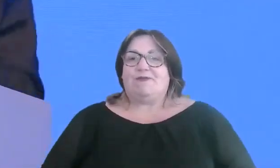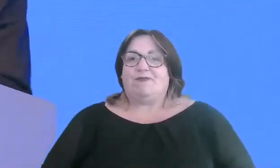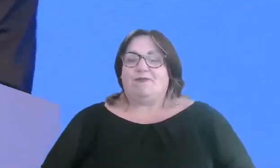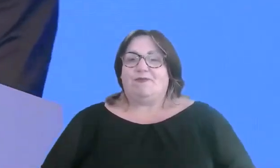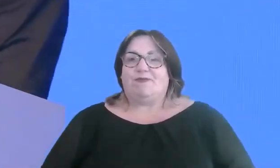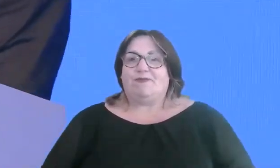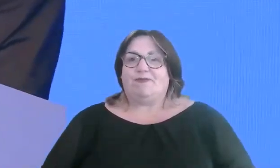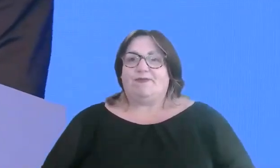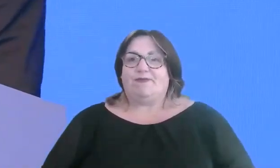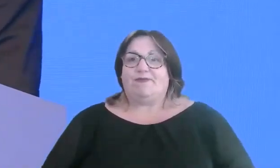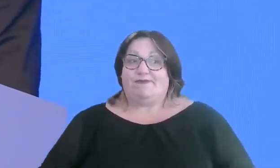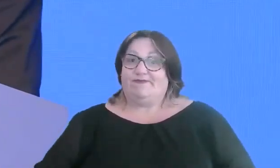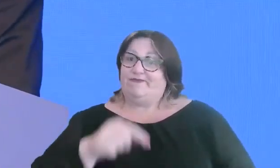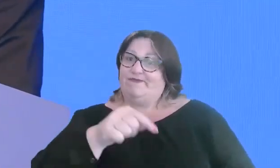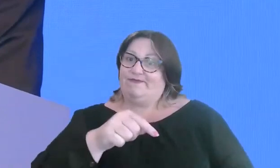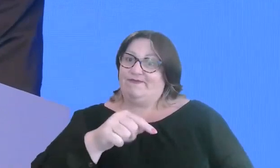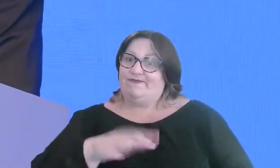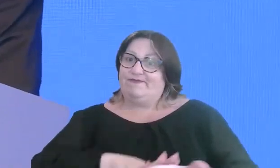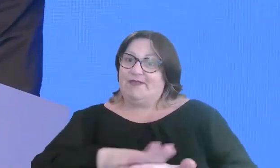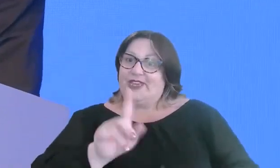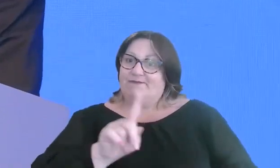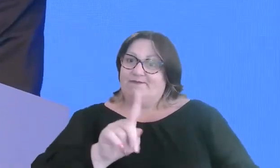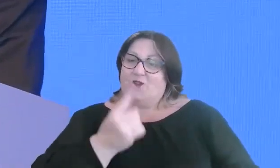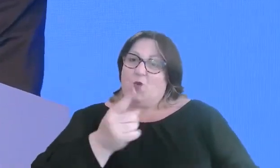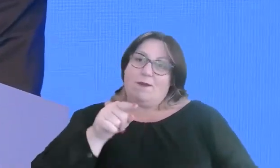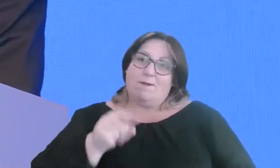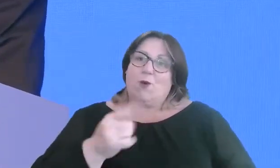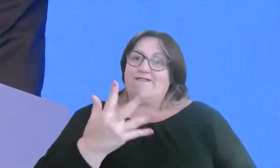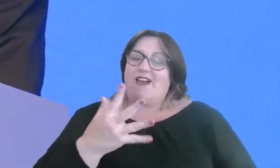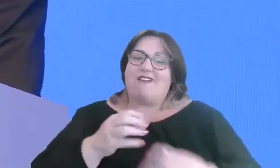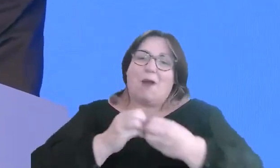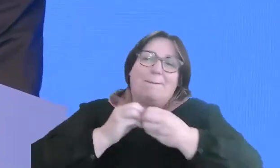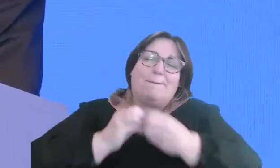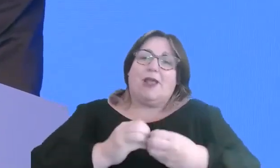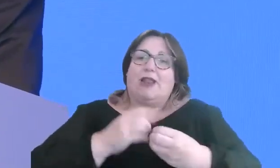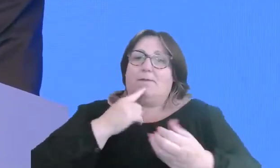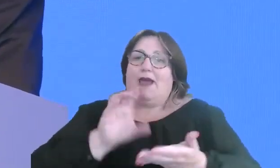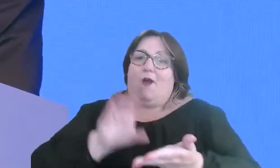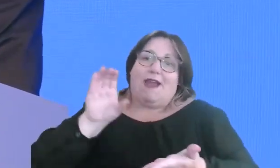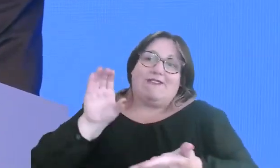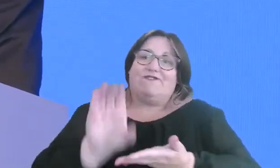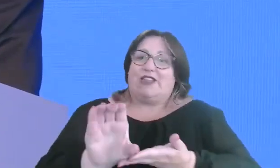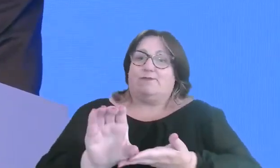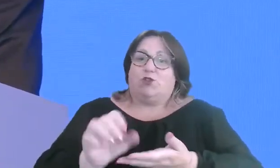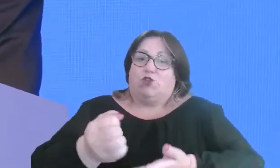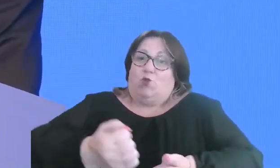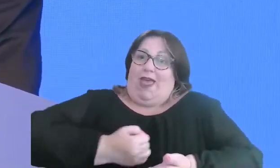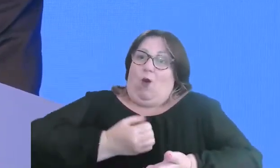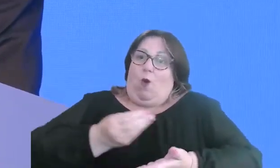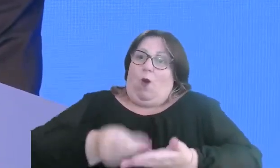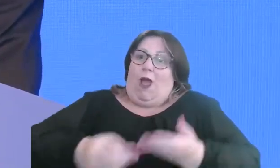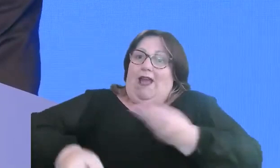That is a £1.5 billion investment into our economy, which means better access to finance